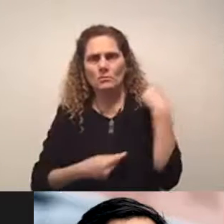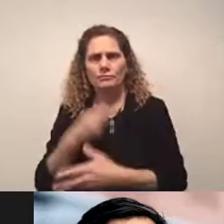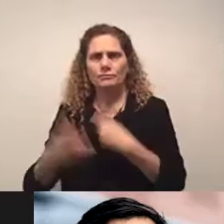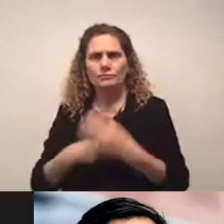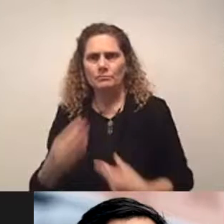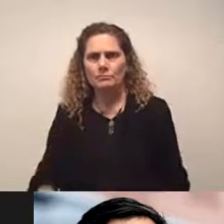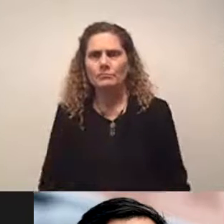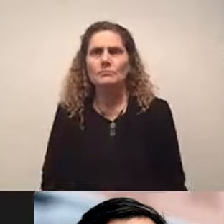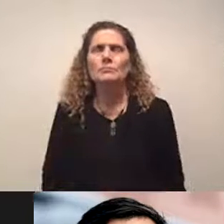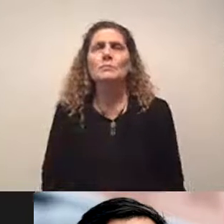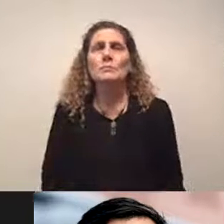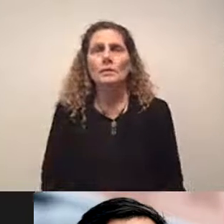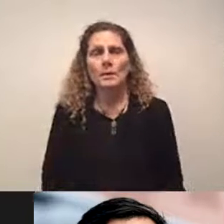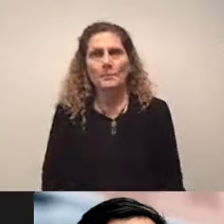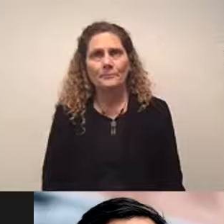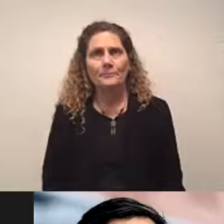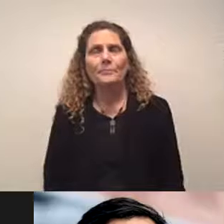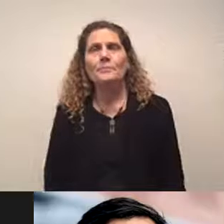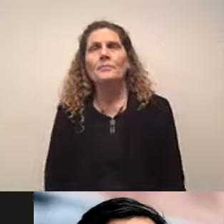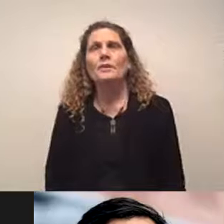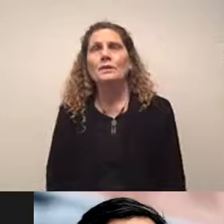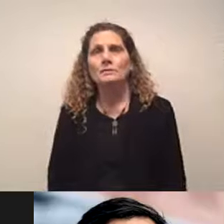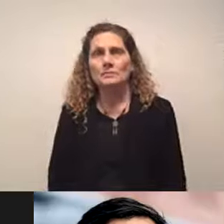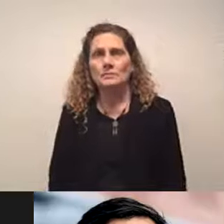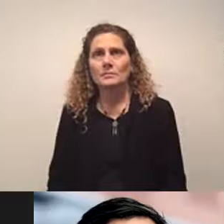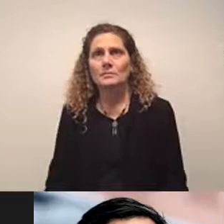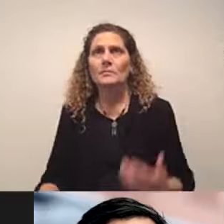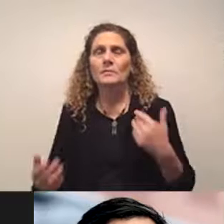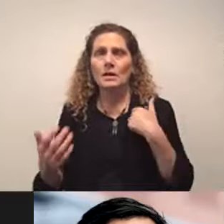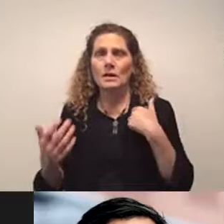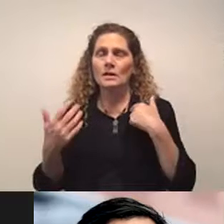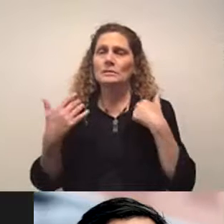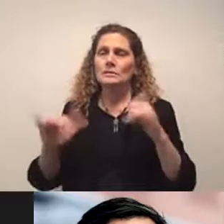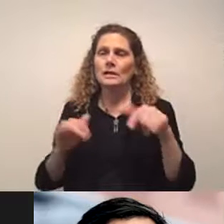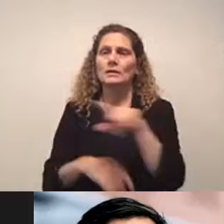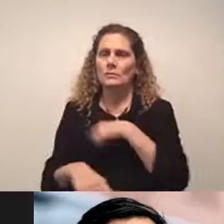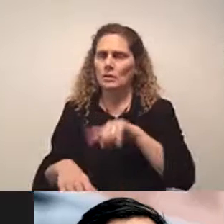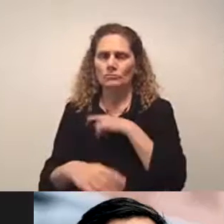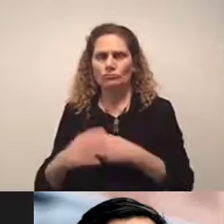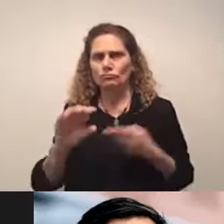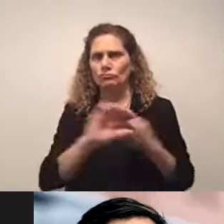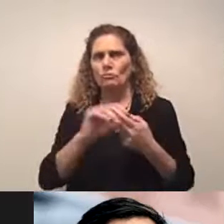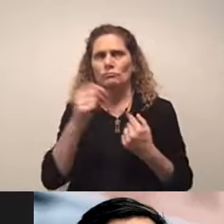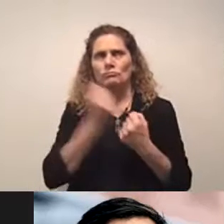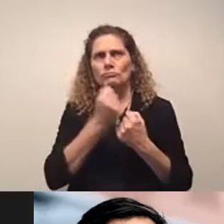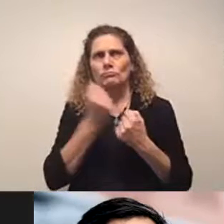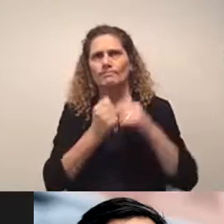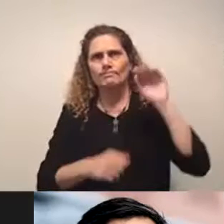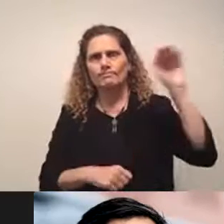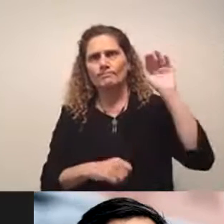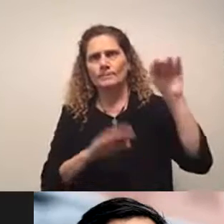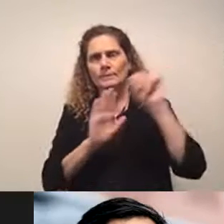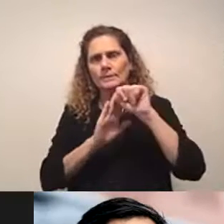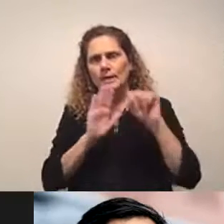support community needs and applauds the role that state and local government entities can play to bring the understanding at